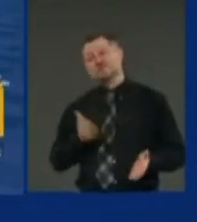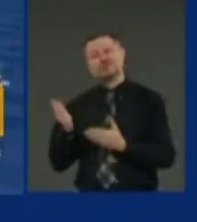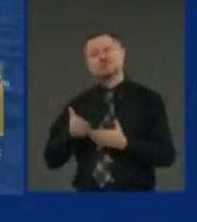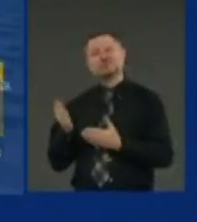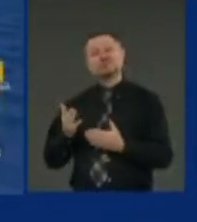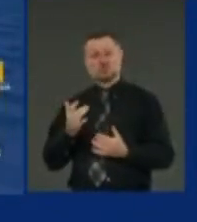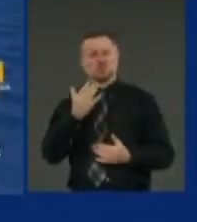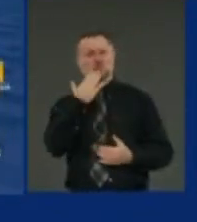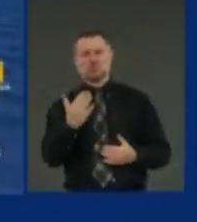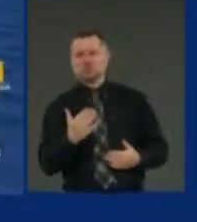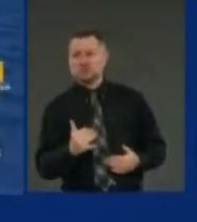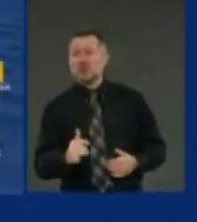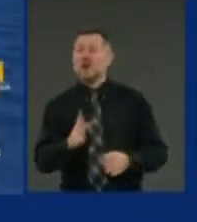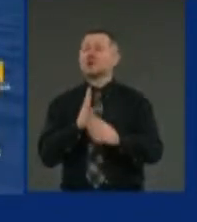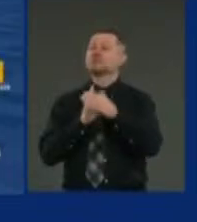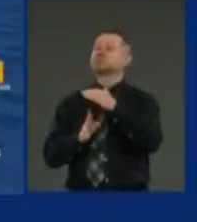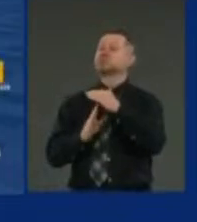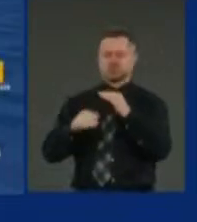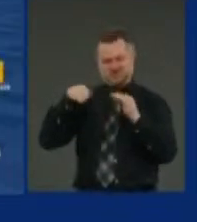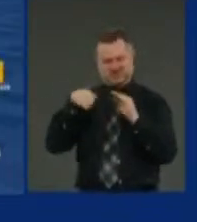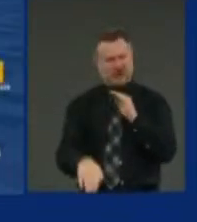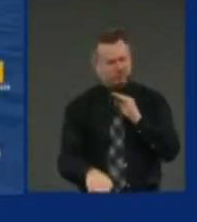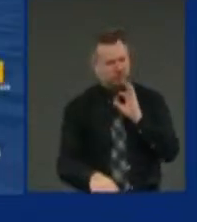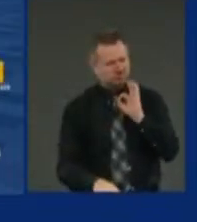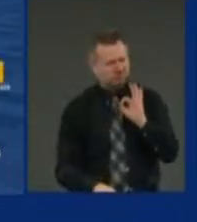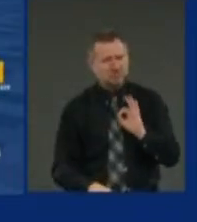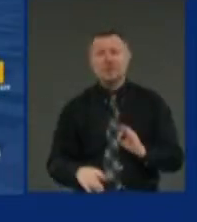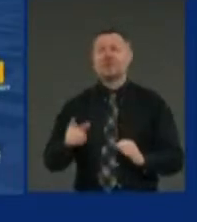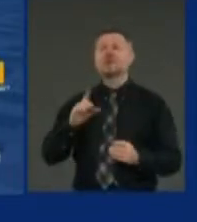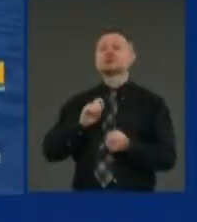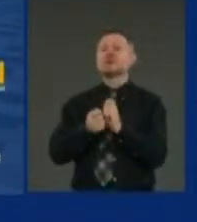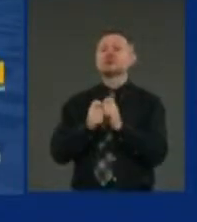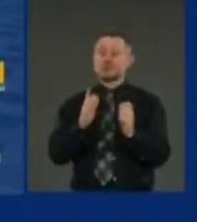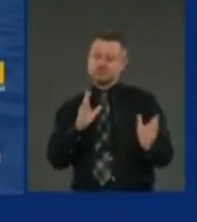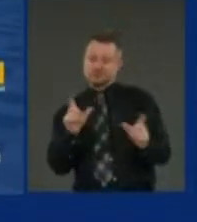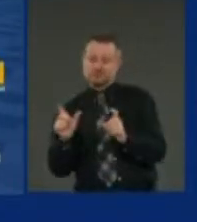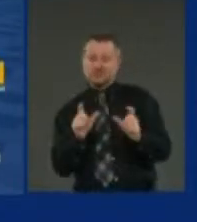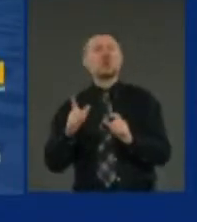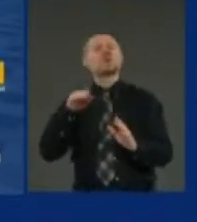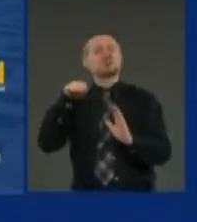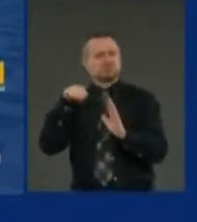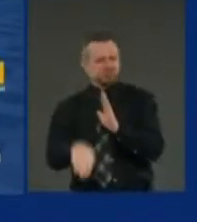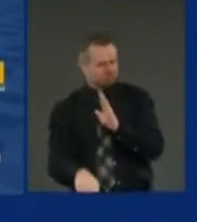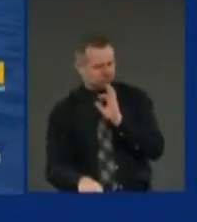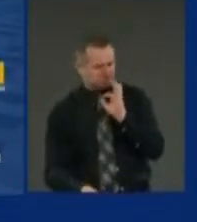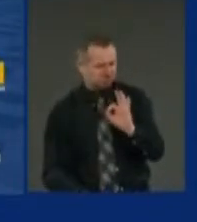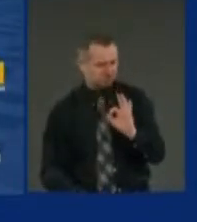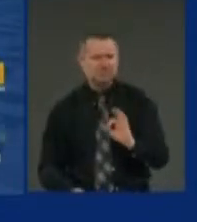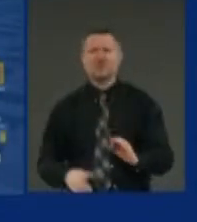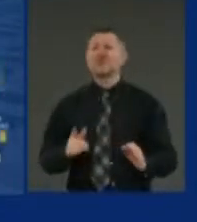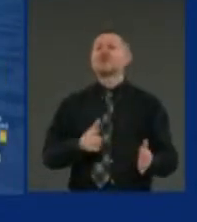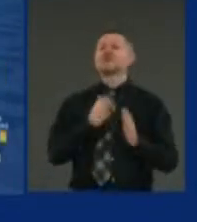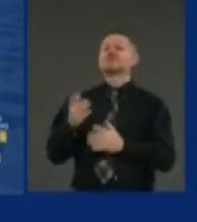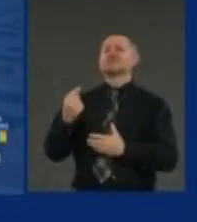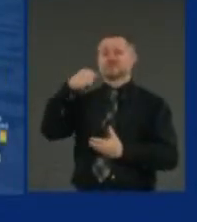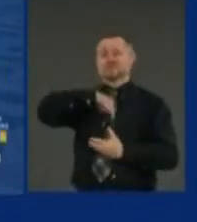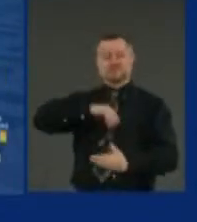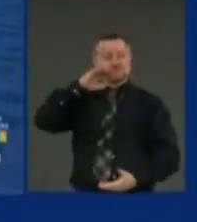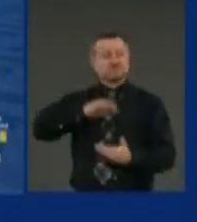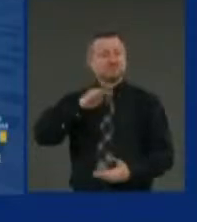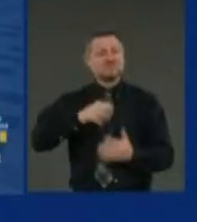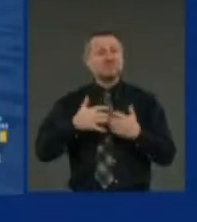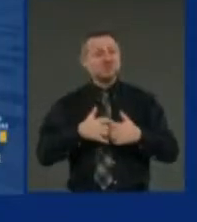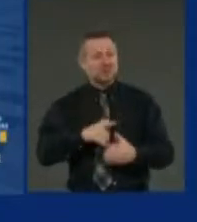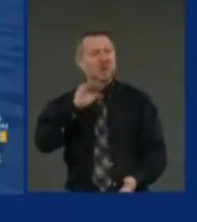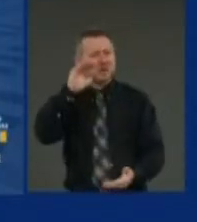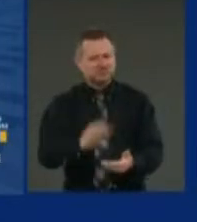Number of hospitalizations are down. Net change in total hospitalizations is down. Intubations are down. And